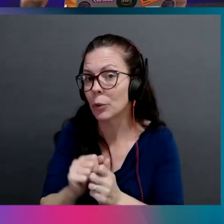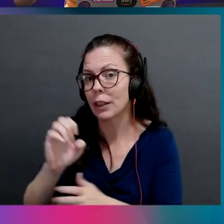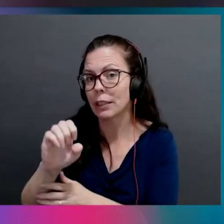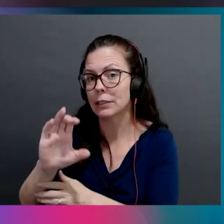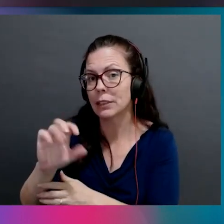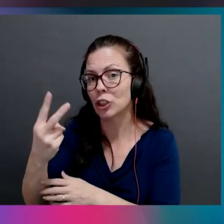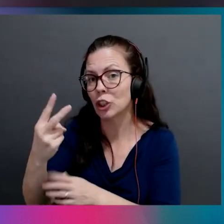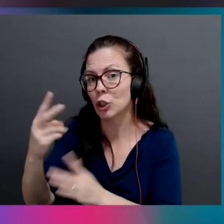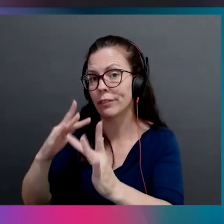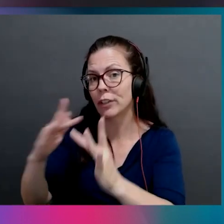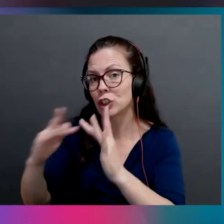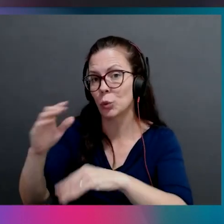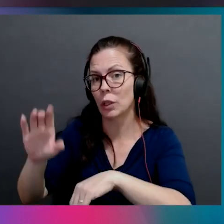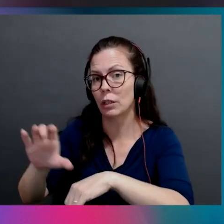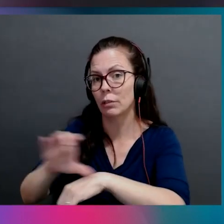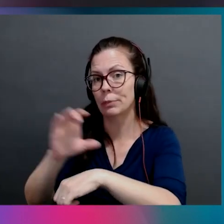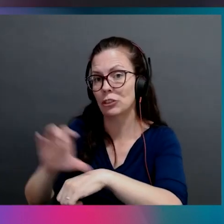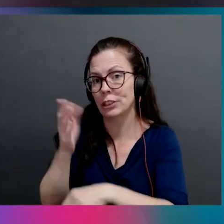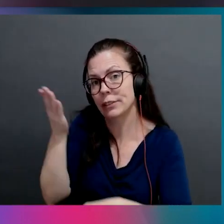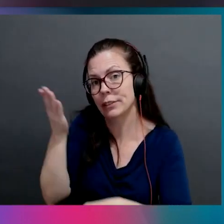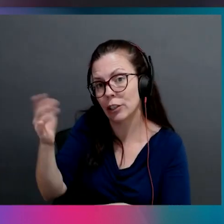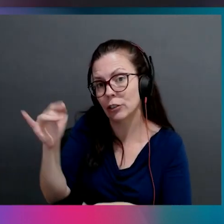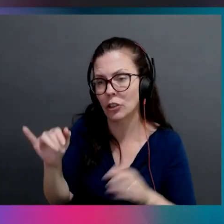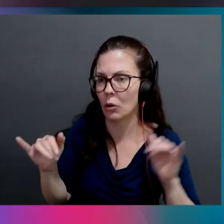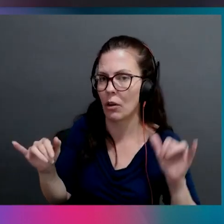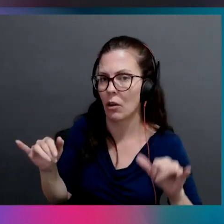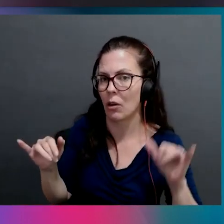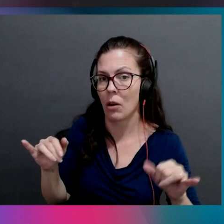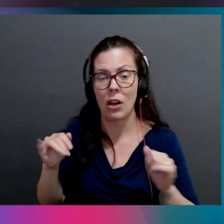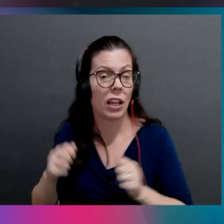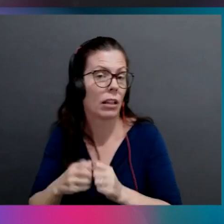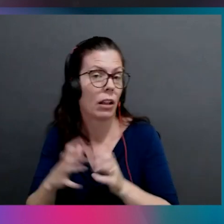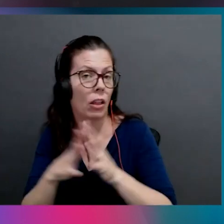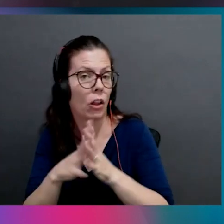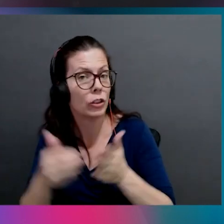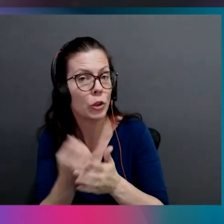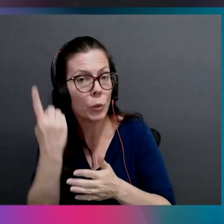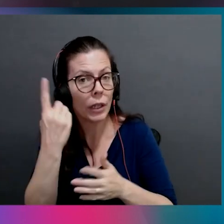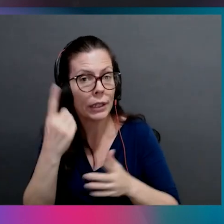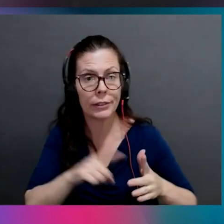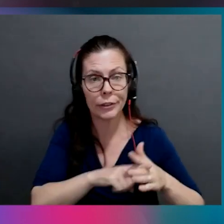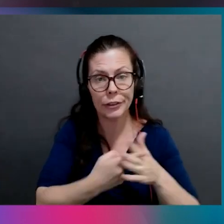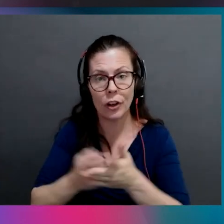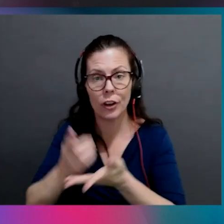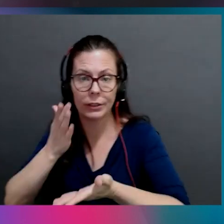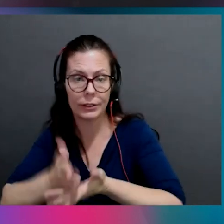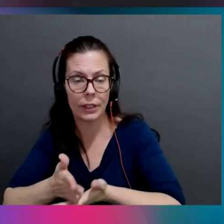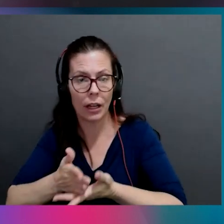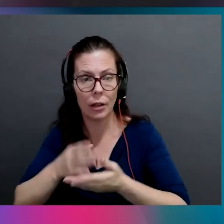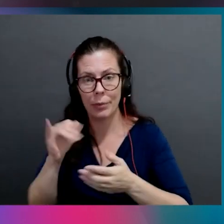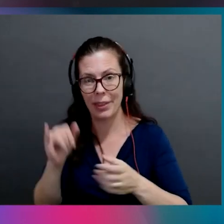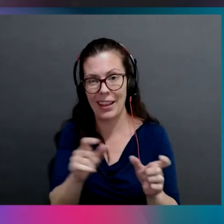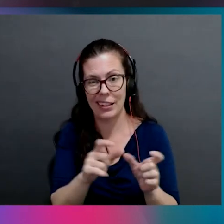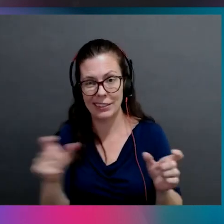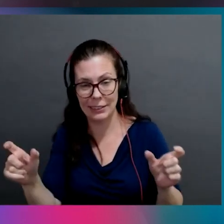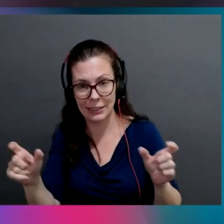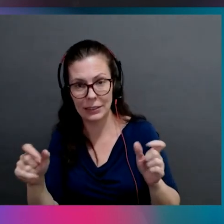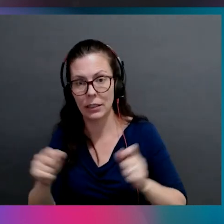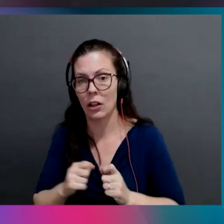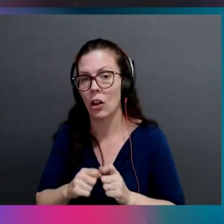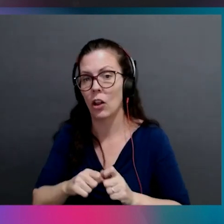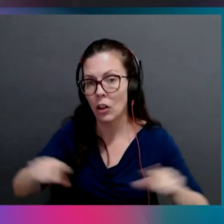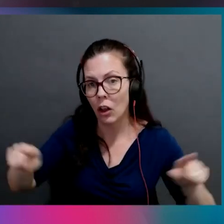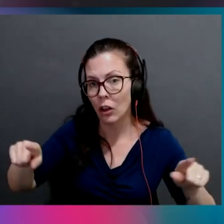here. So I can launch new ones. I can start, stop, and terminate instances. Launching is done